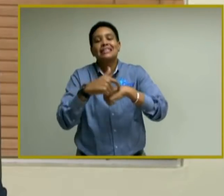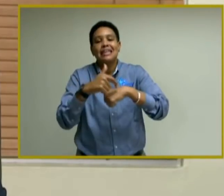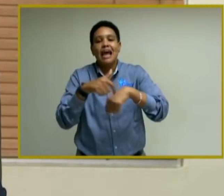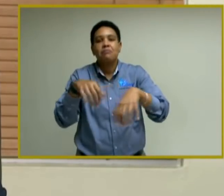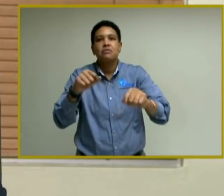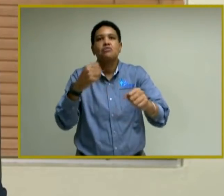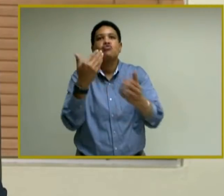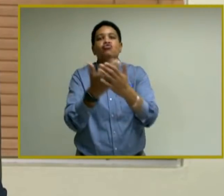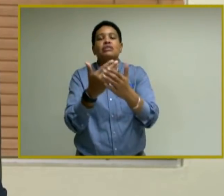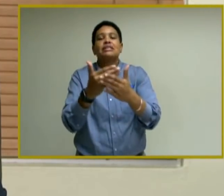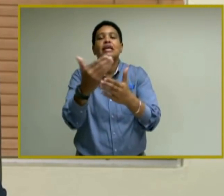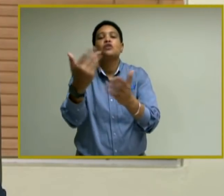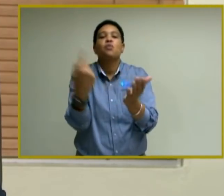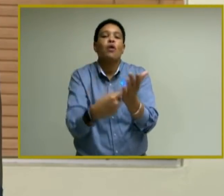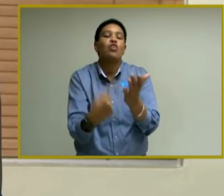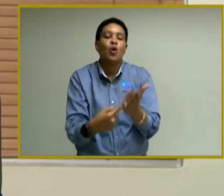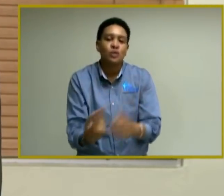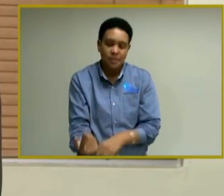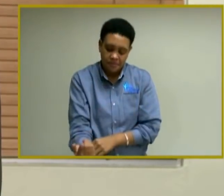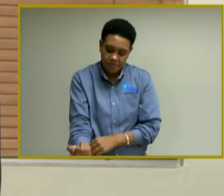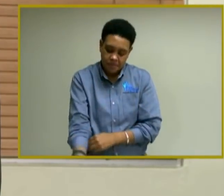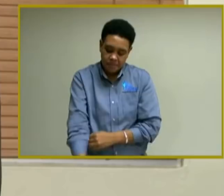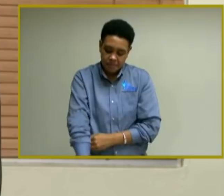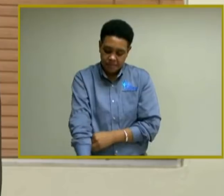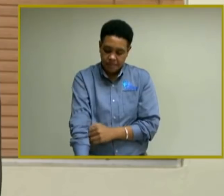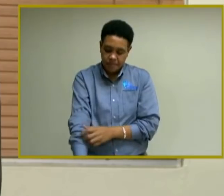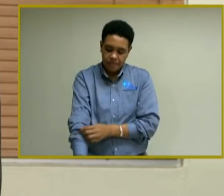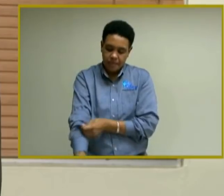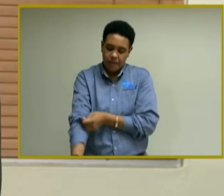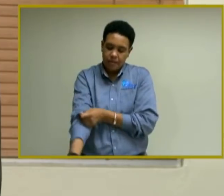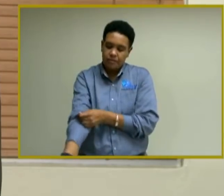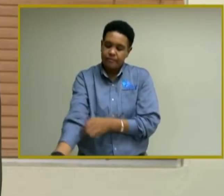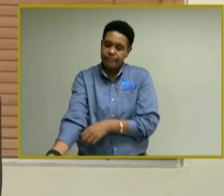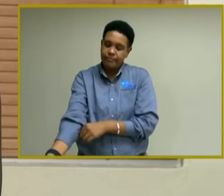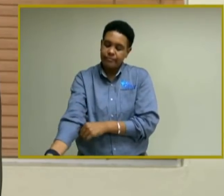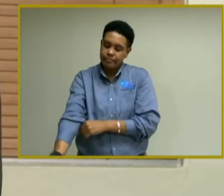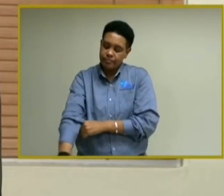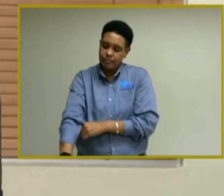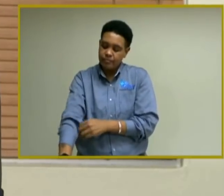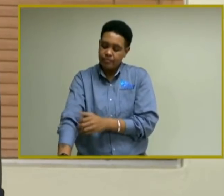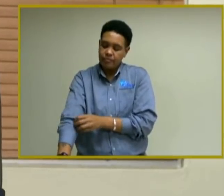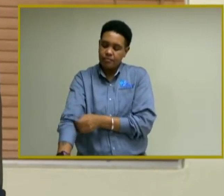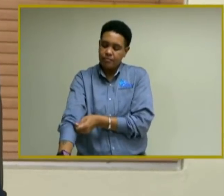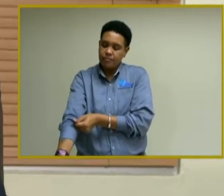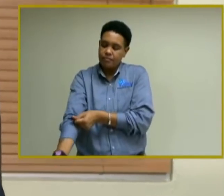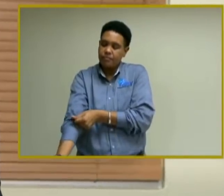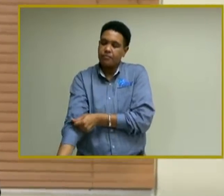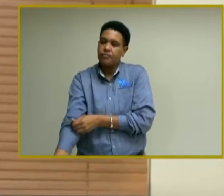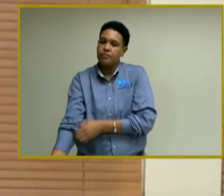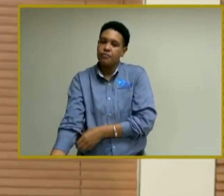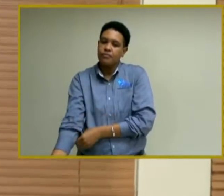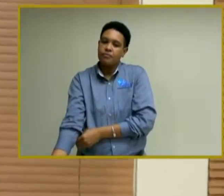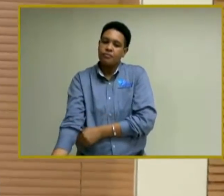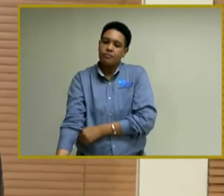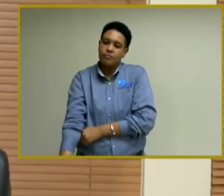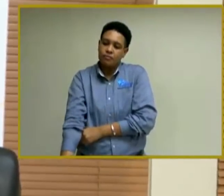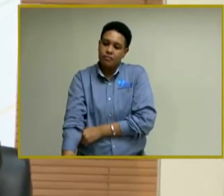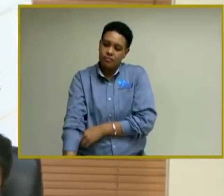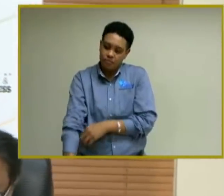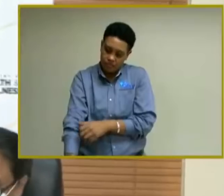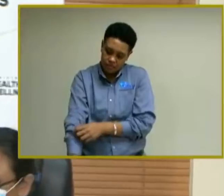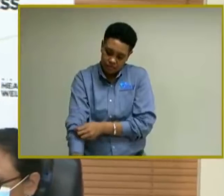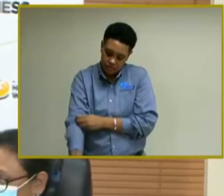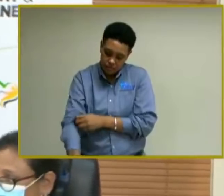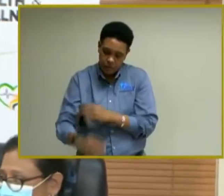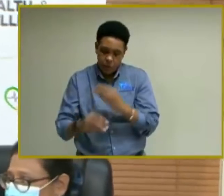get to that next 1,000. I want to just add by saying that we have to put these numbers in context. When